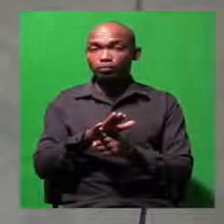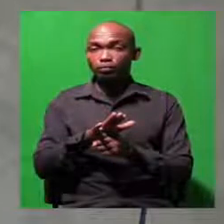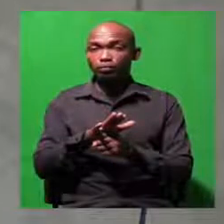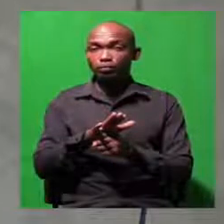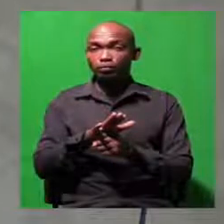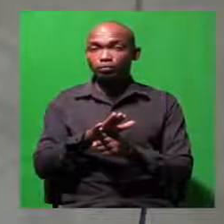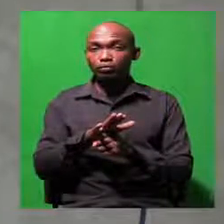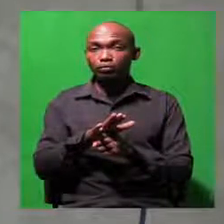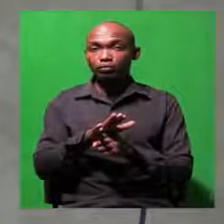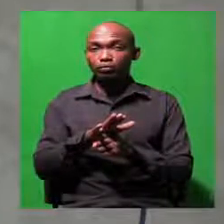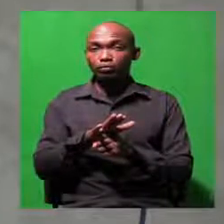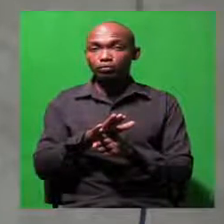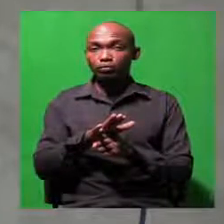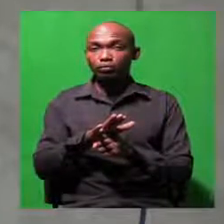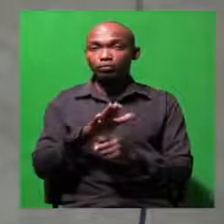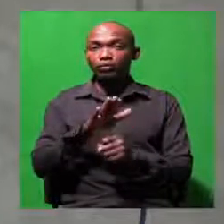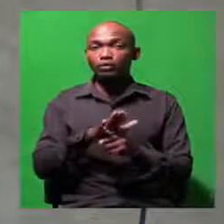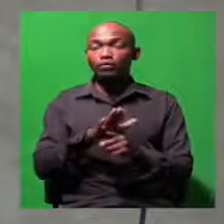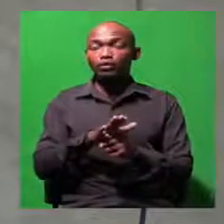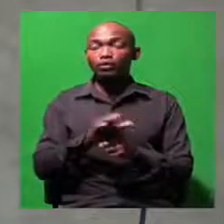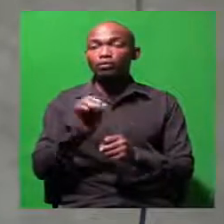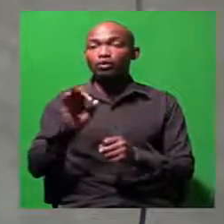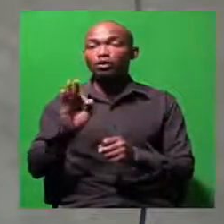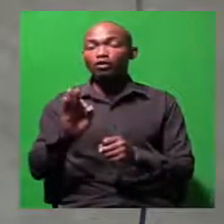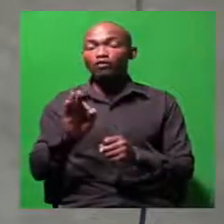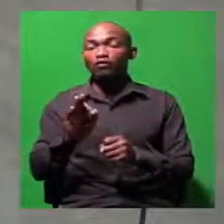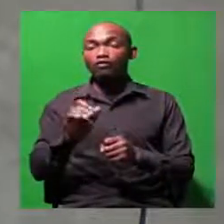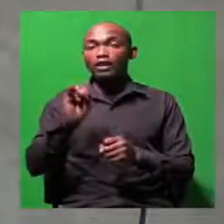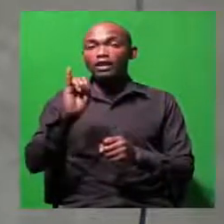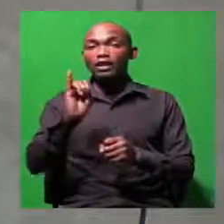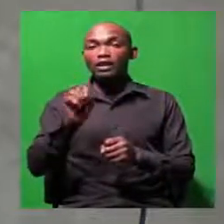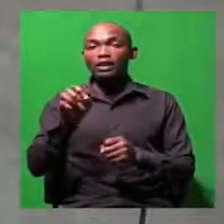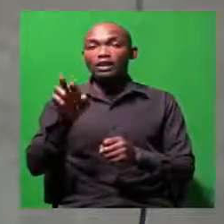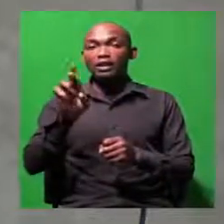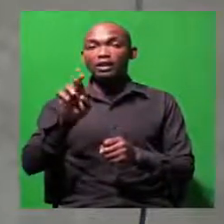of irregular